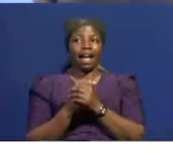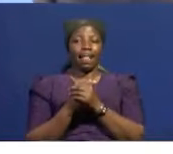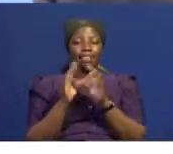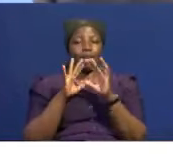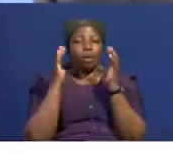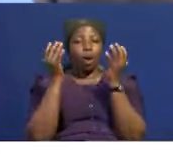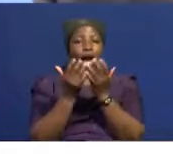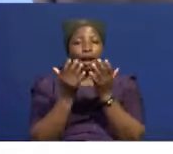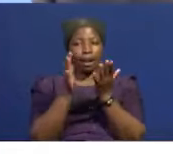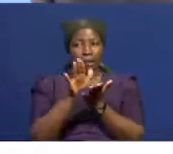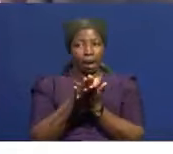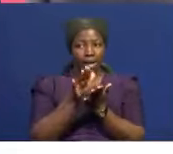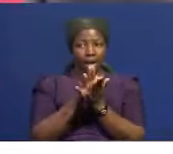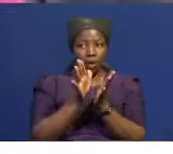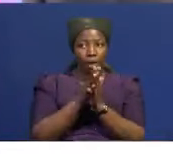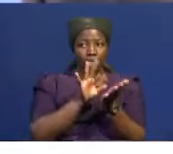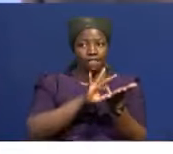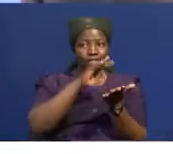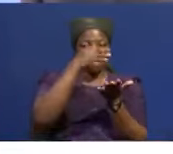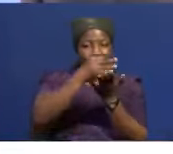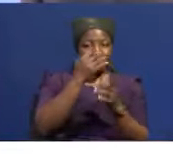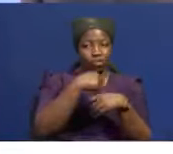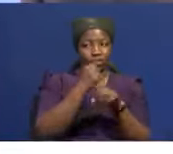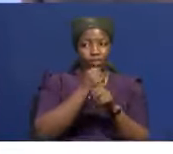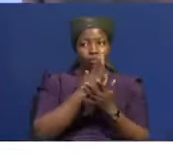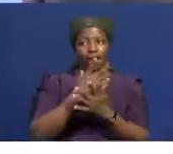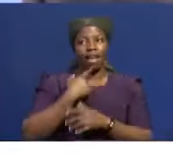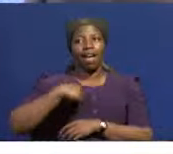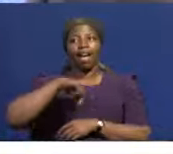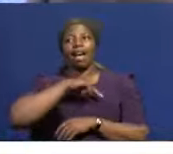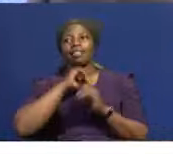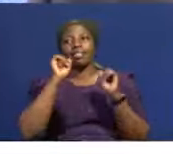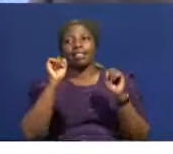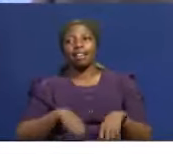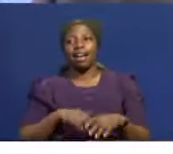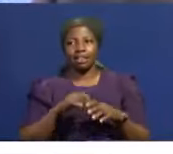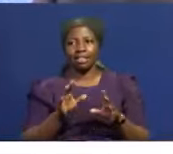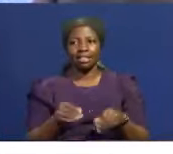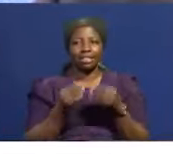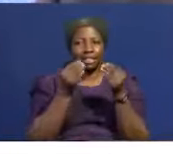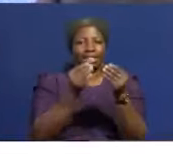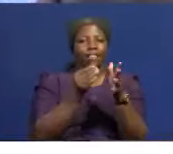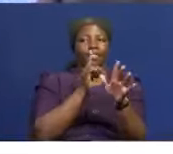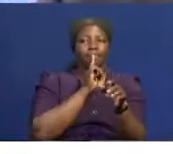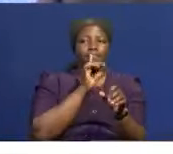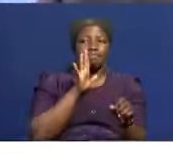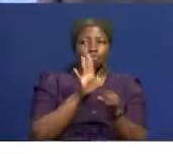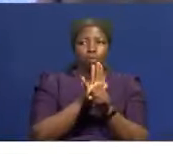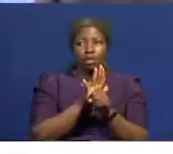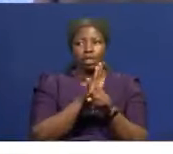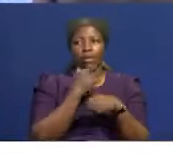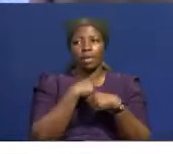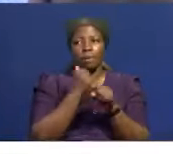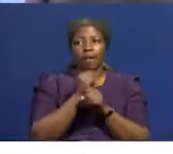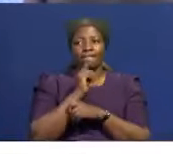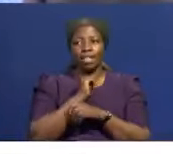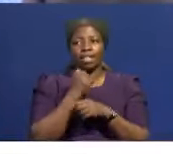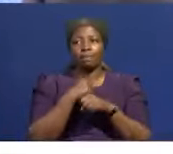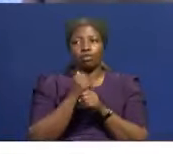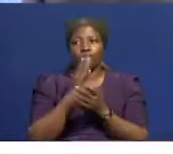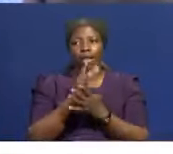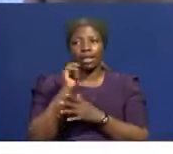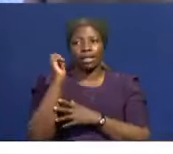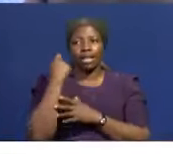World Bank, with the funding to ensure that we are able to deliver the commitments we made and to ensure Kenya's